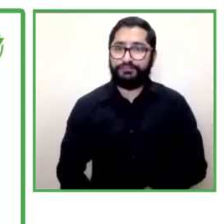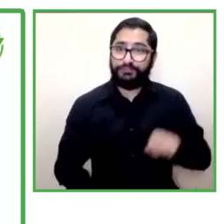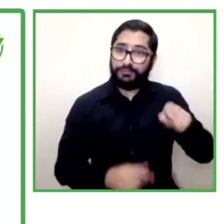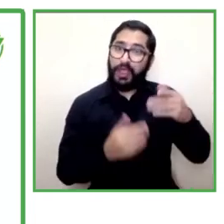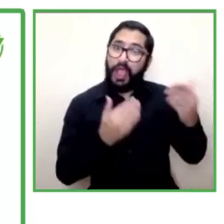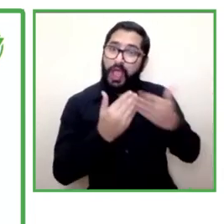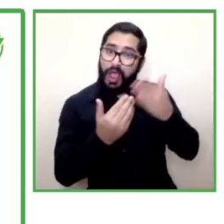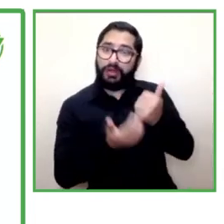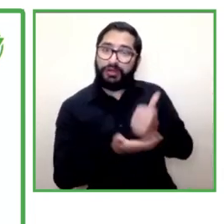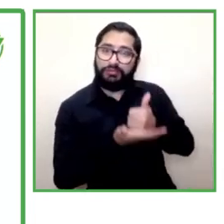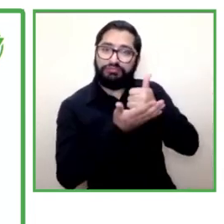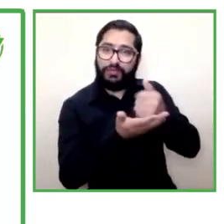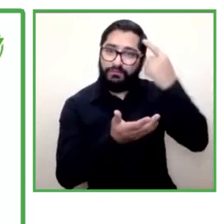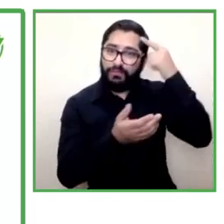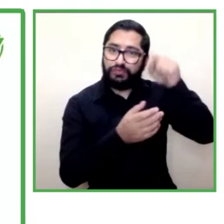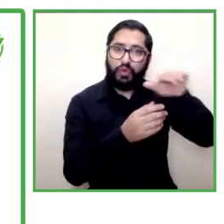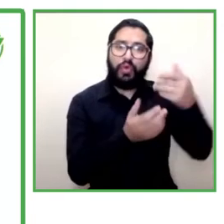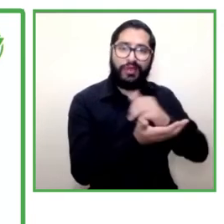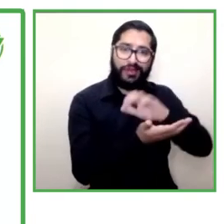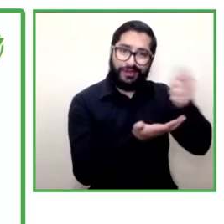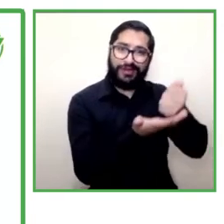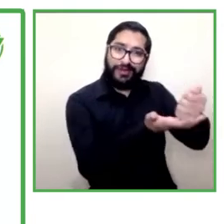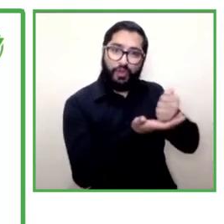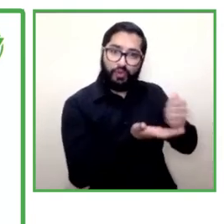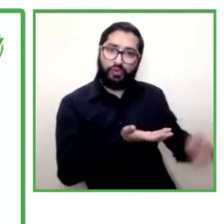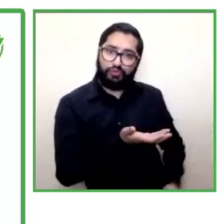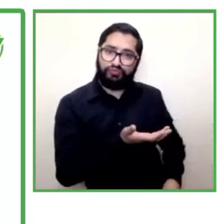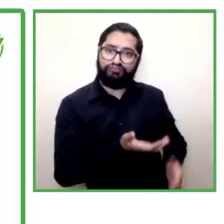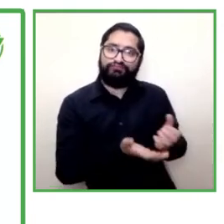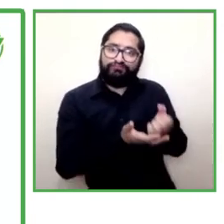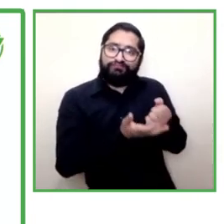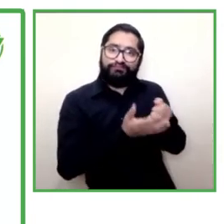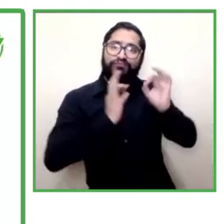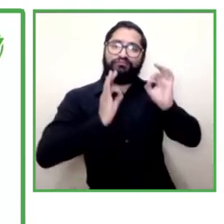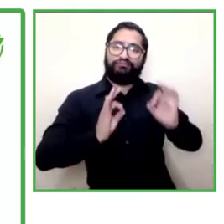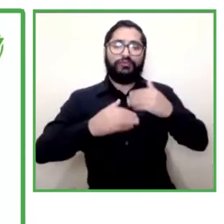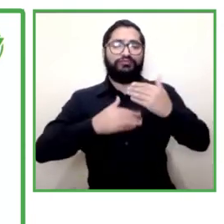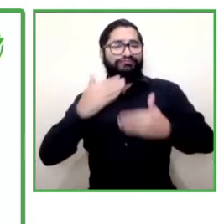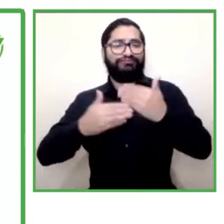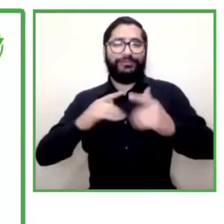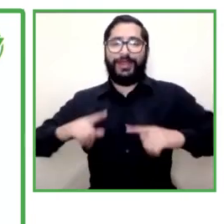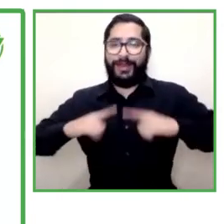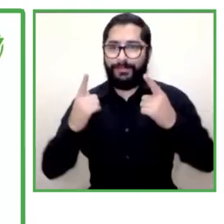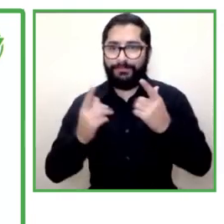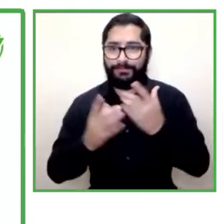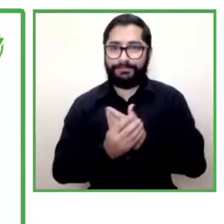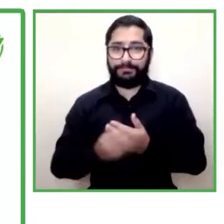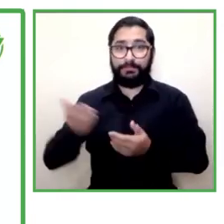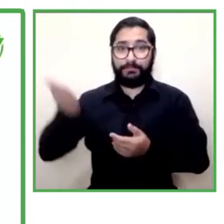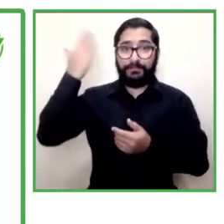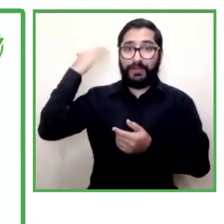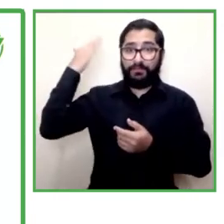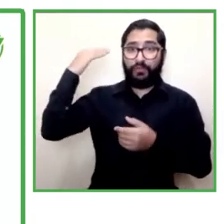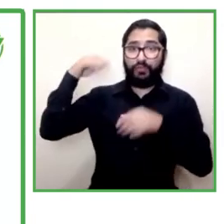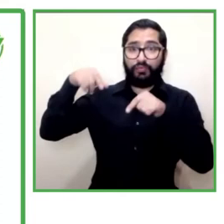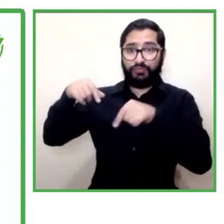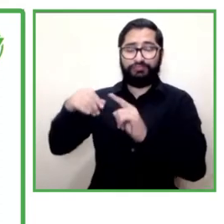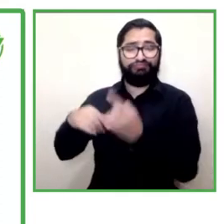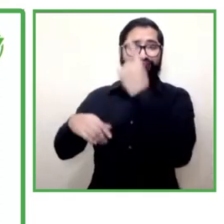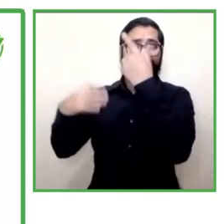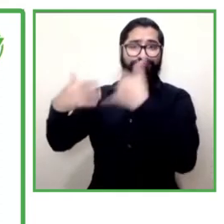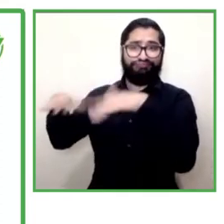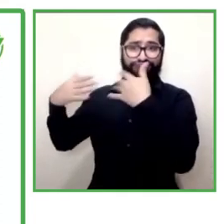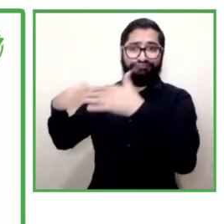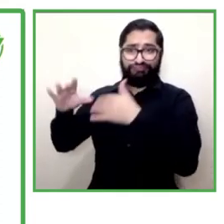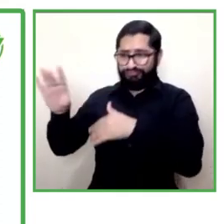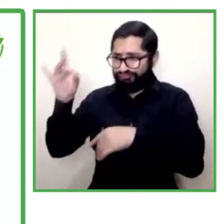in the first, it was very challenging us to find venue owners willing to pay for the service. So with the help of these